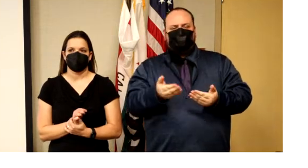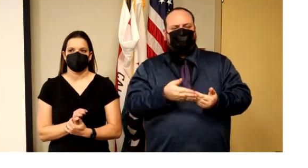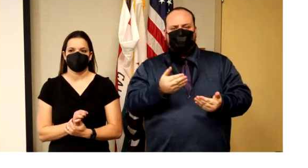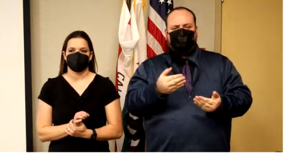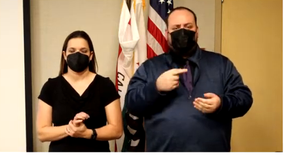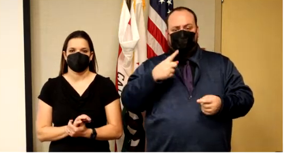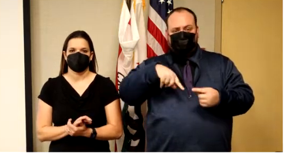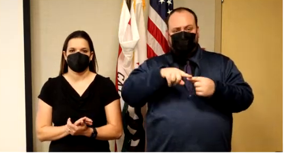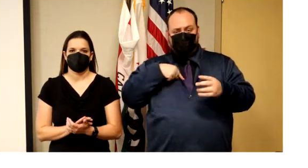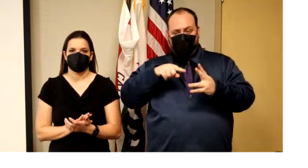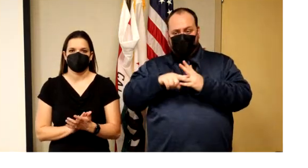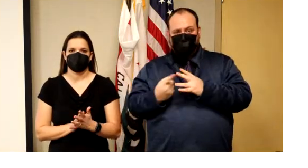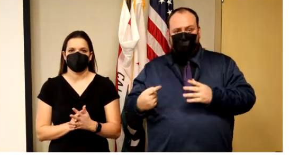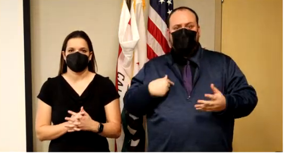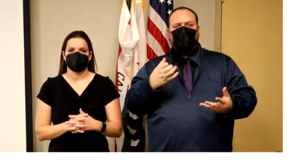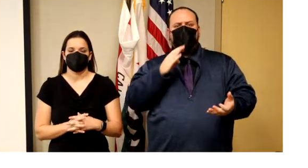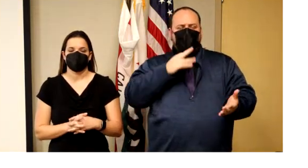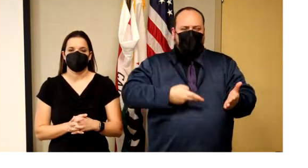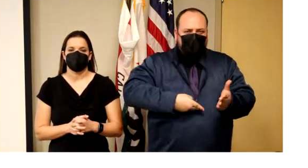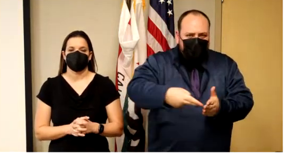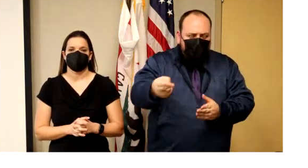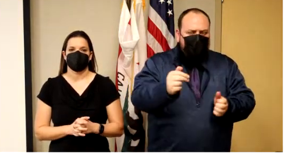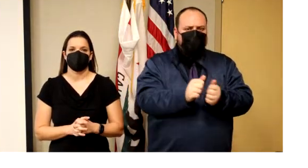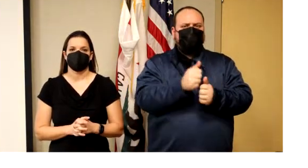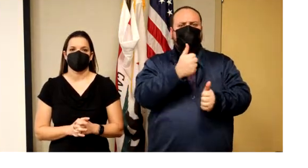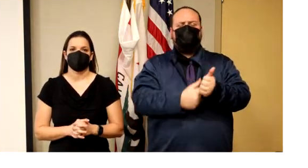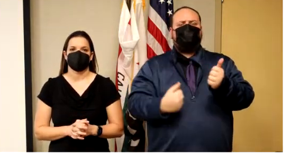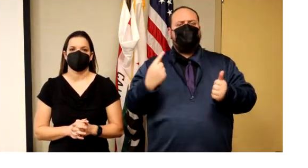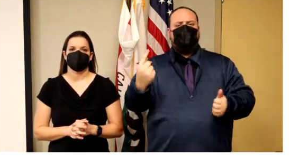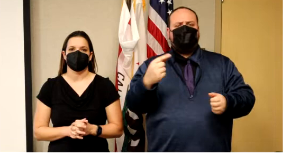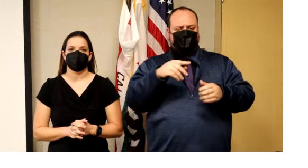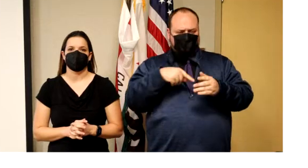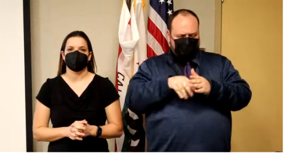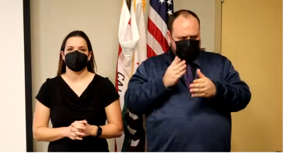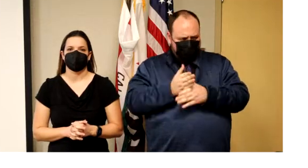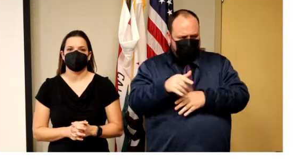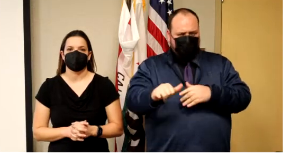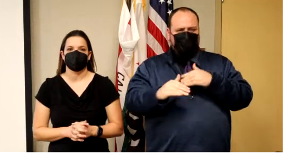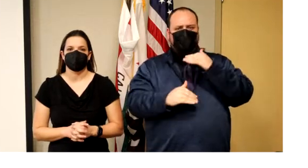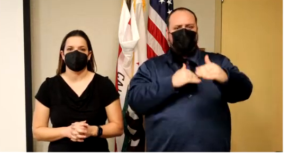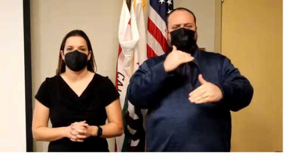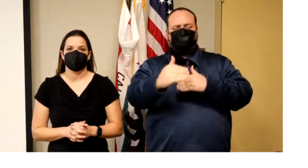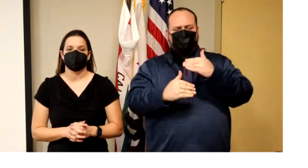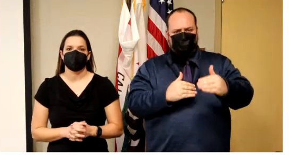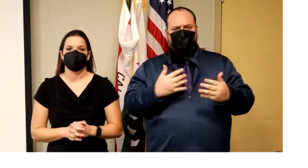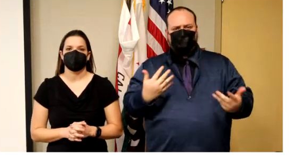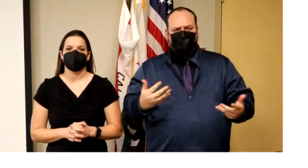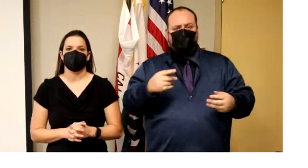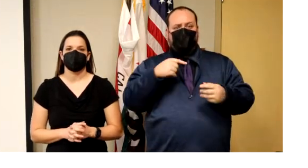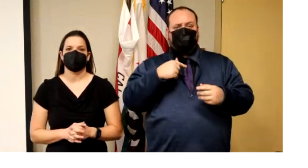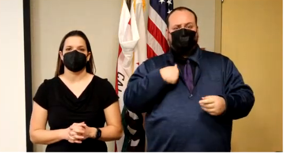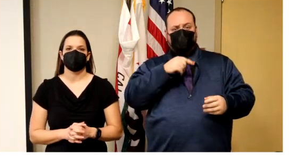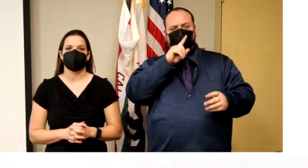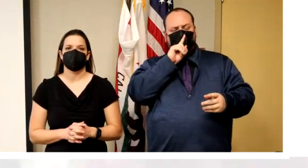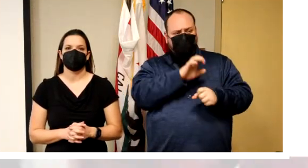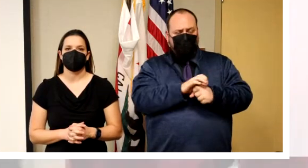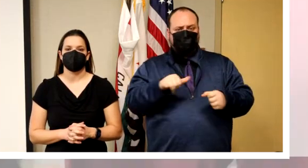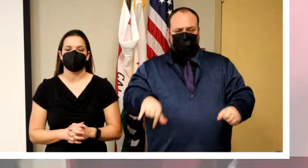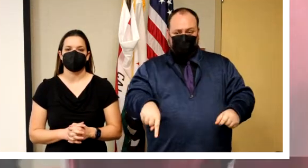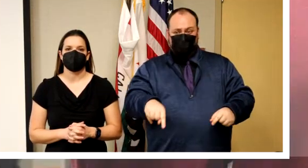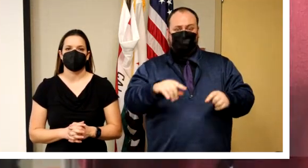idea of being open and transparent as we go through this process, my commitment to this board was, when we talked prior to this meeting,